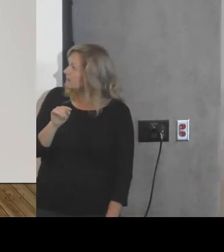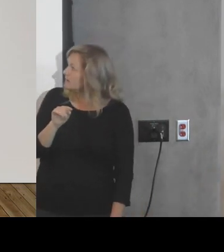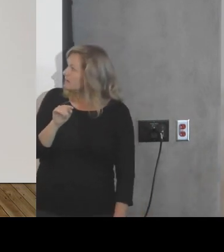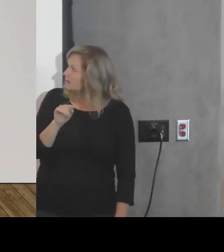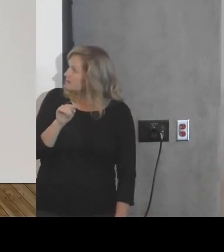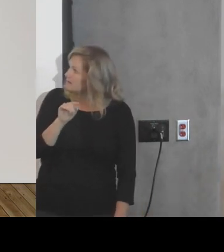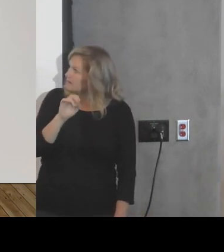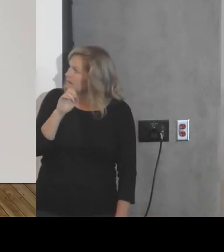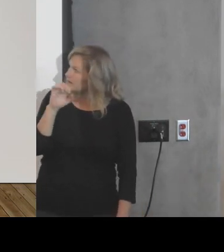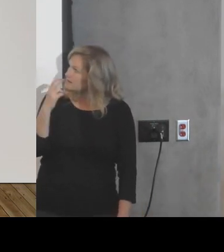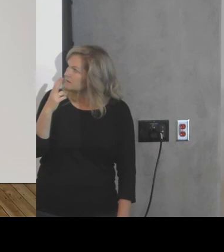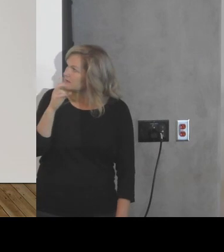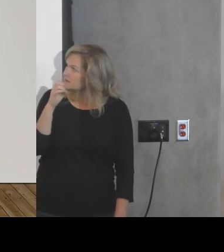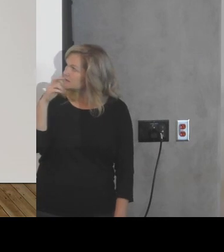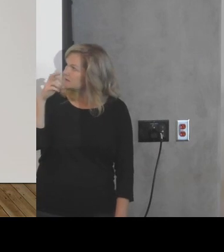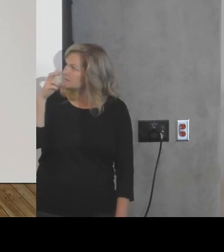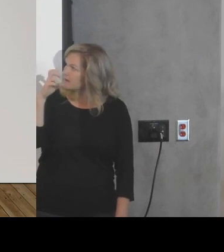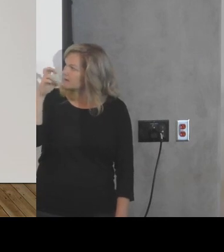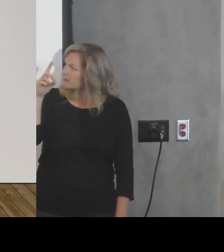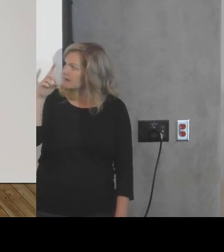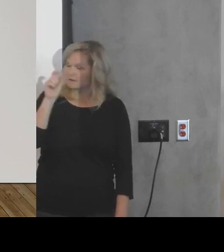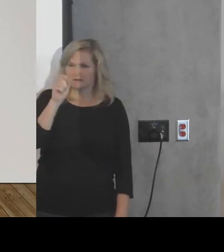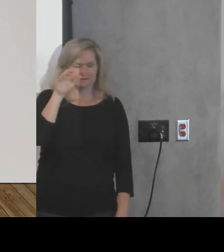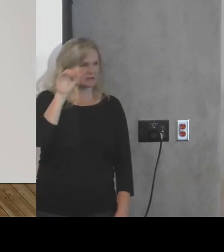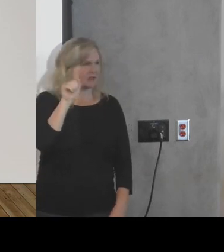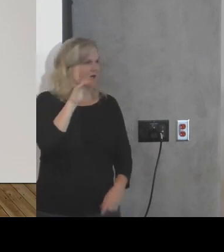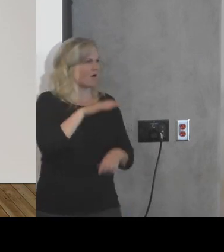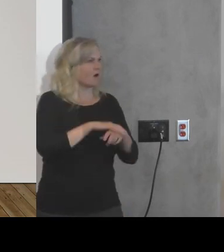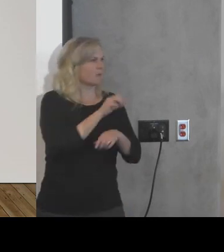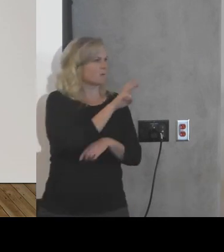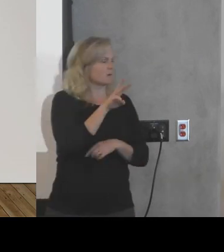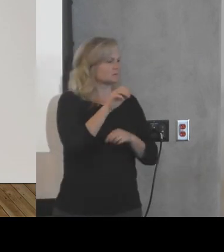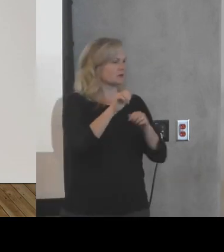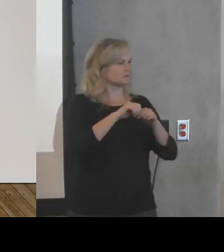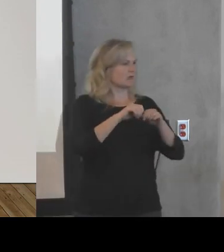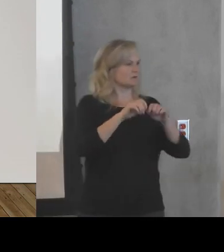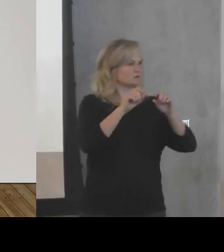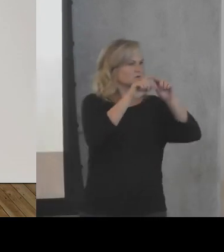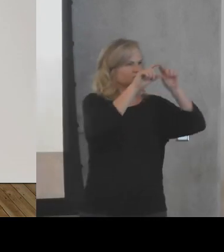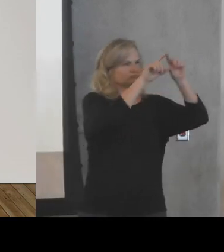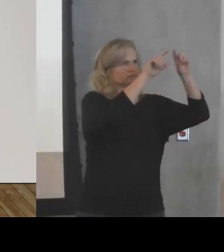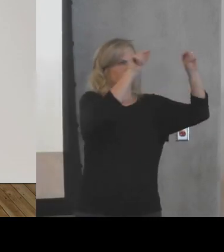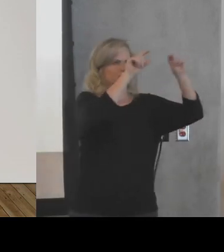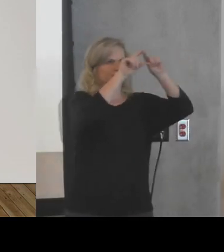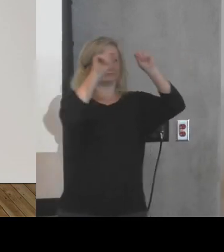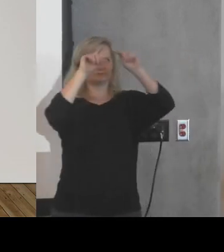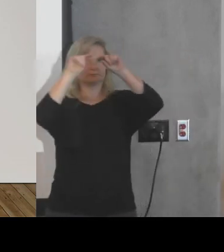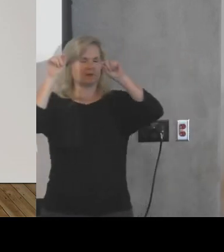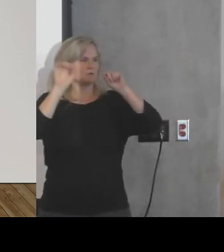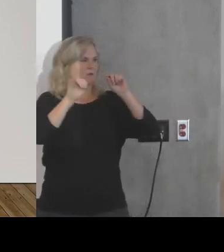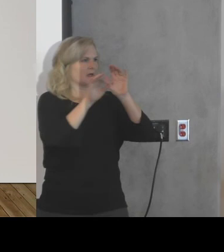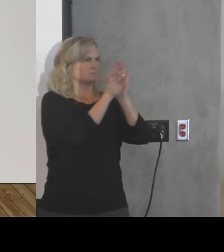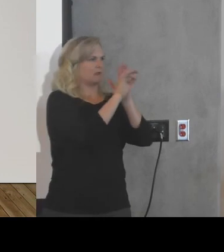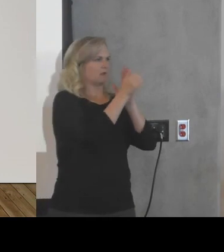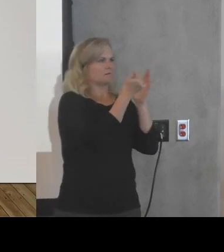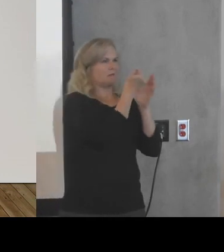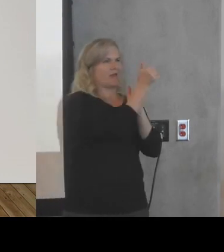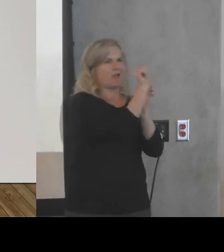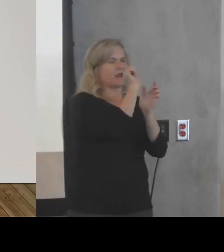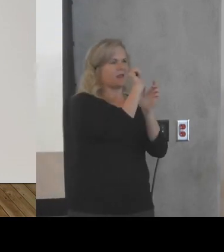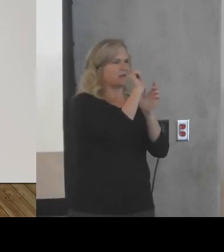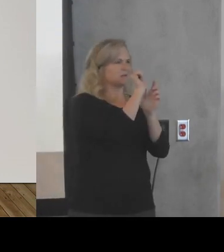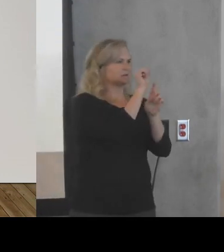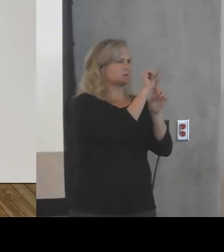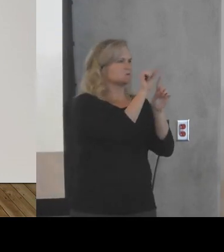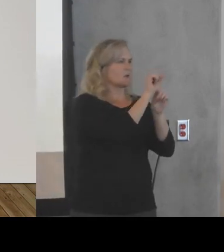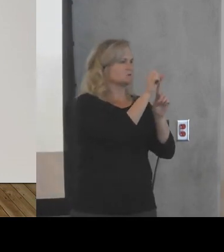and you click on the top banner, you can choose any sort of condition, acquired brain injury, Angelman syndrome. You can look at a student's